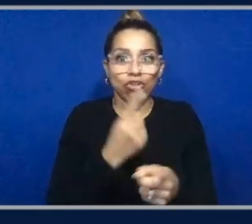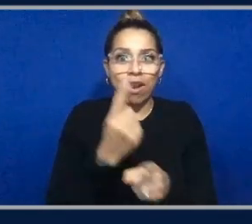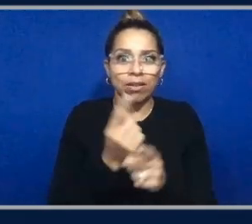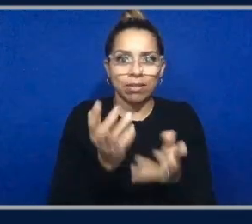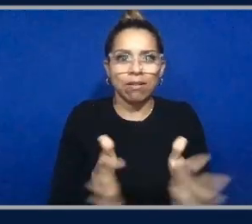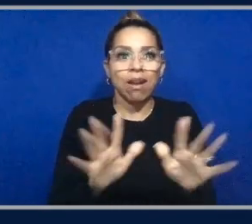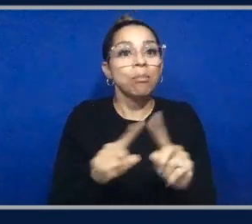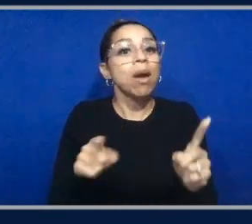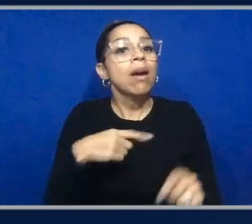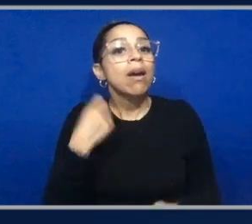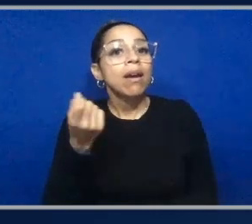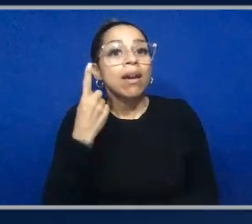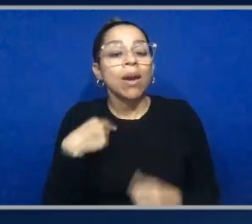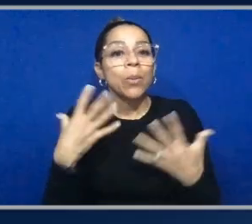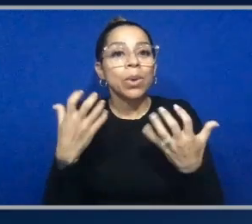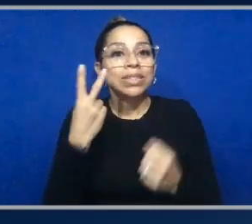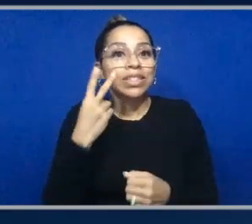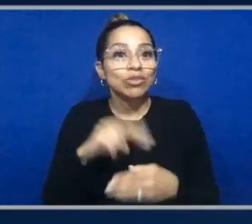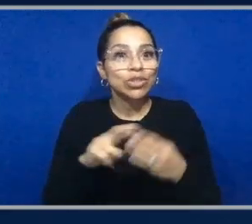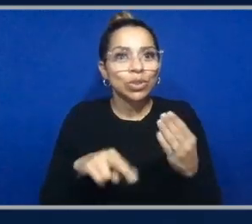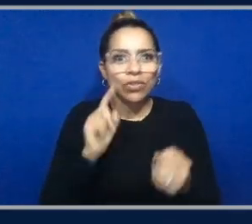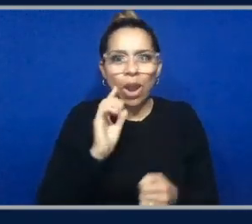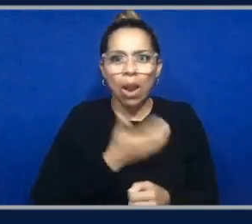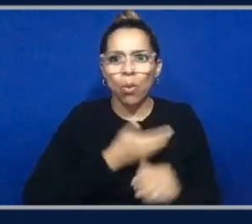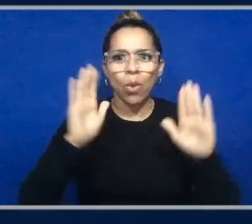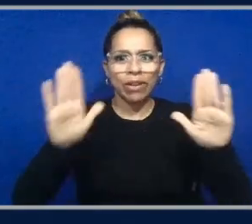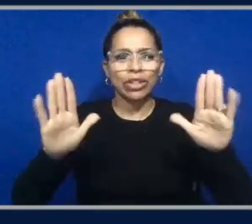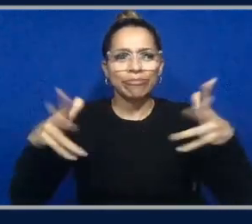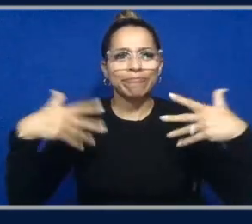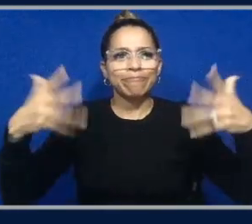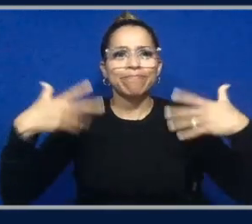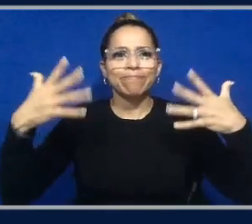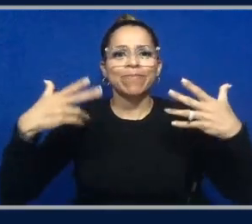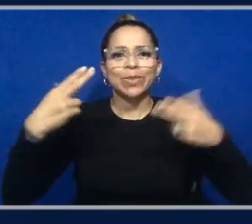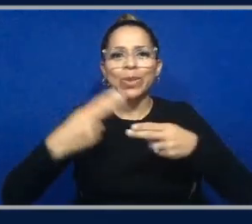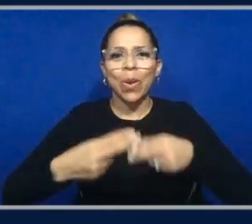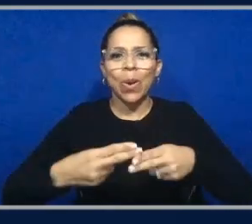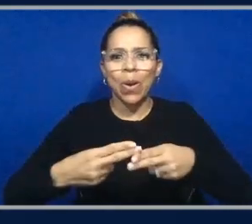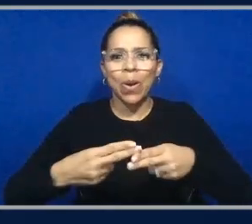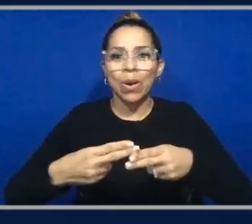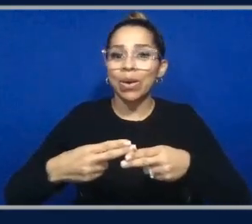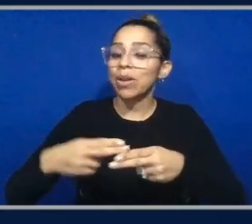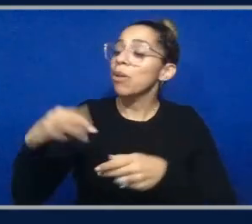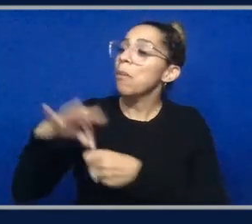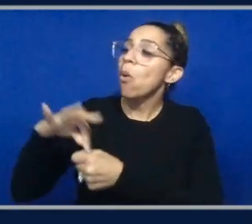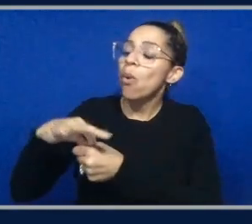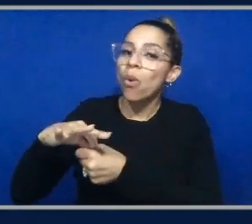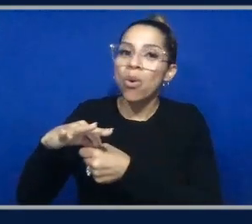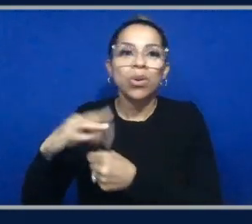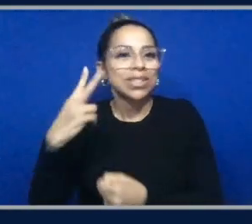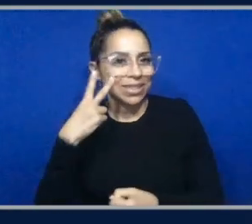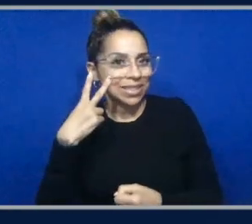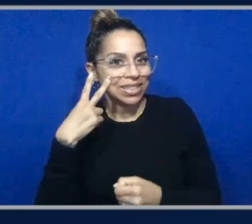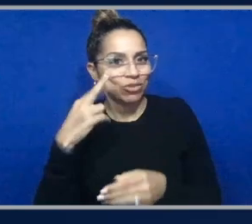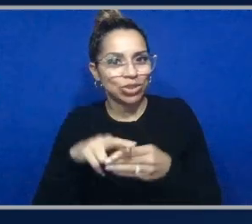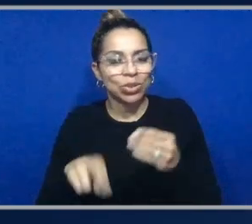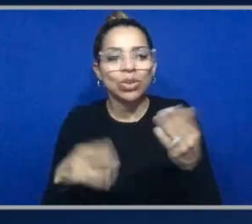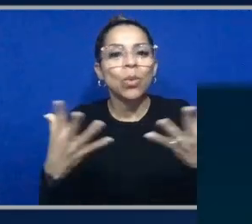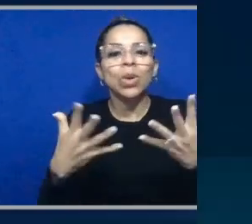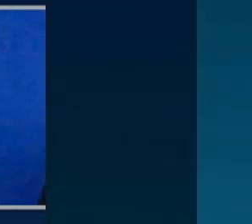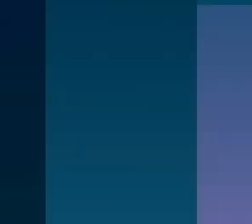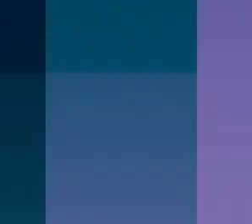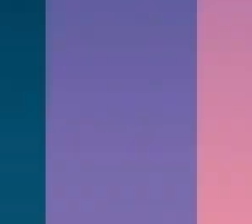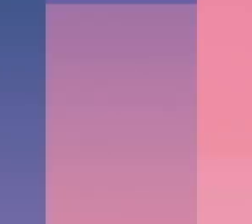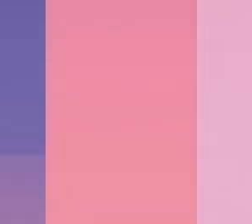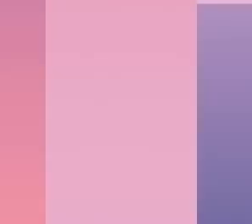our wonderful what is it called? The poll. I want to see Let's take a look. What is the favorite runtime of